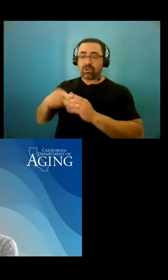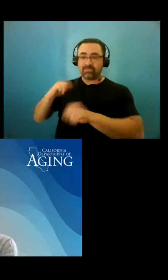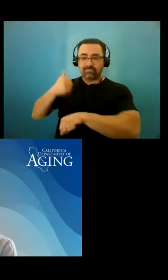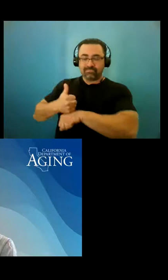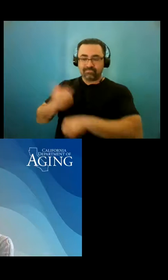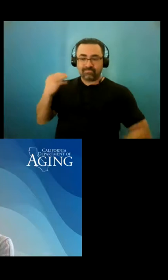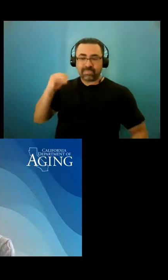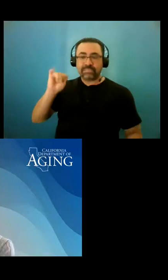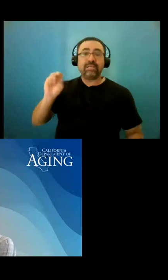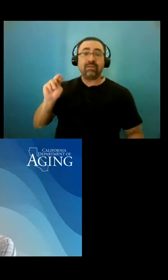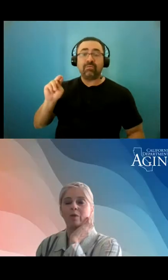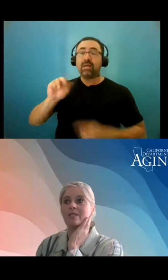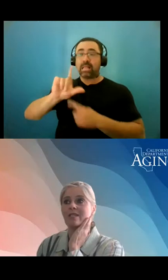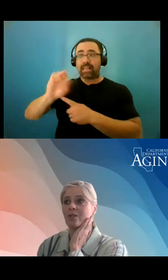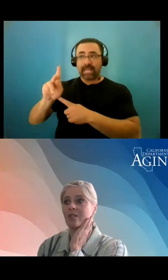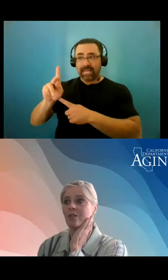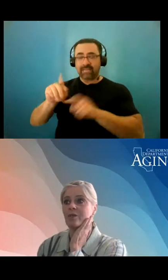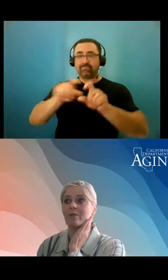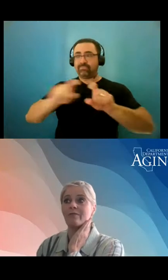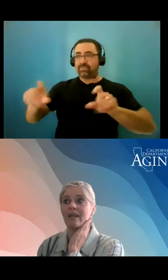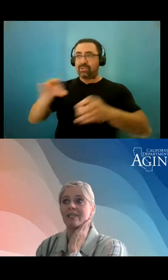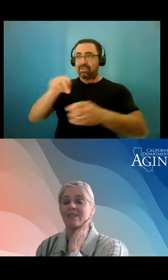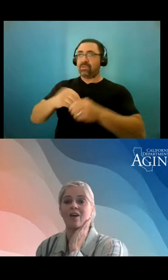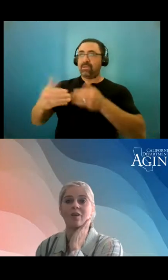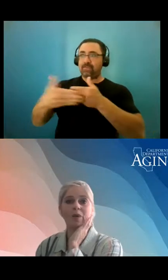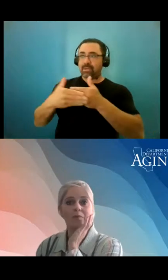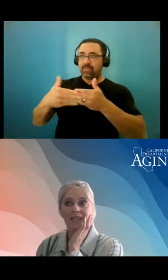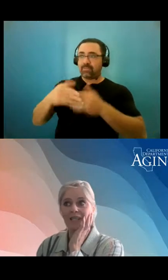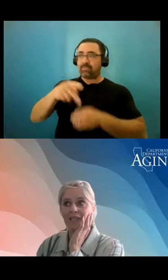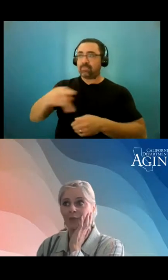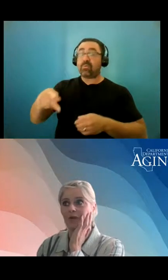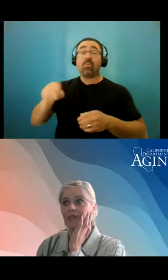We'll have that link on this PowerPoint presentation. You'll be able to find it on our